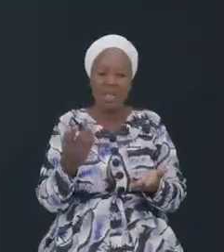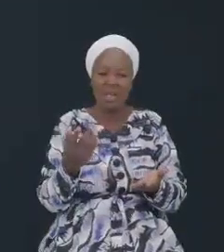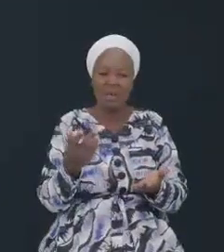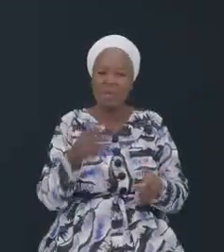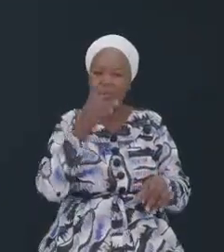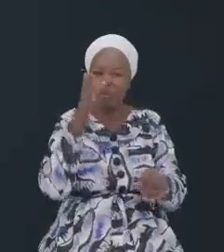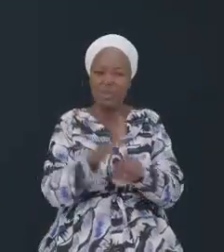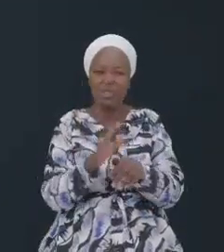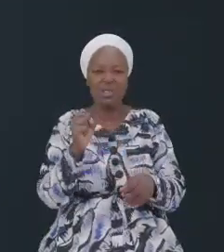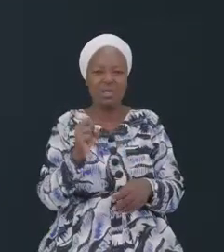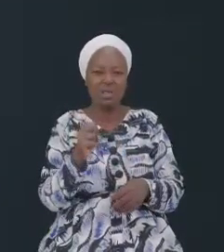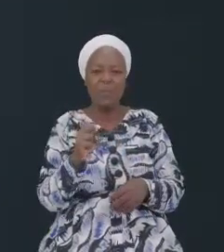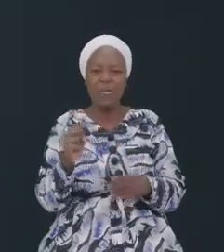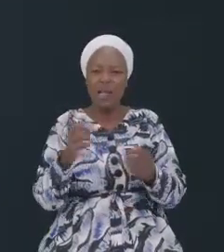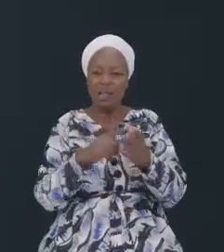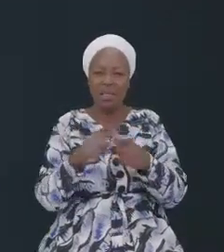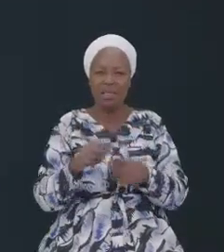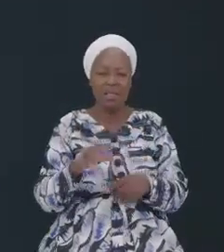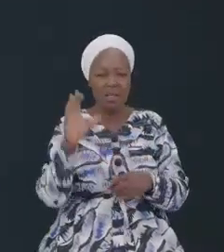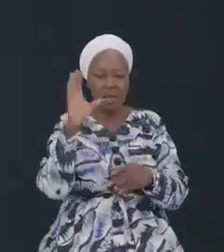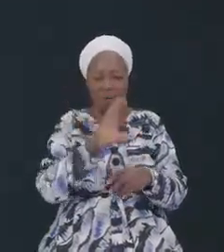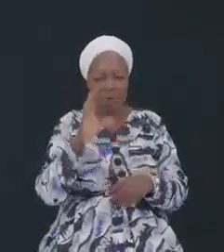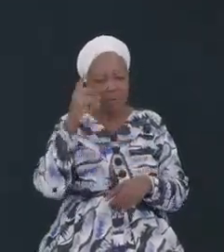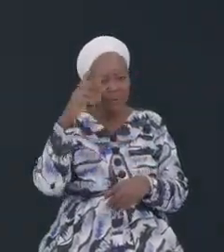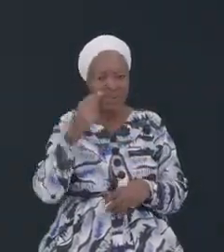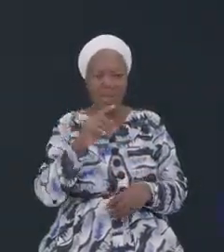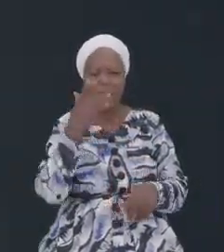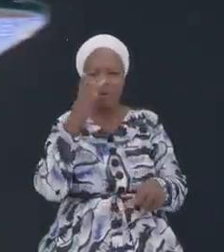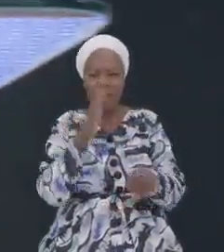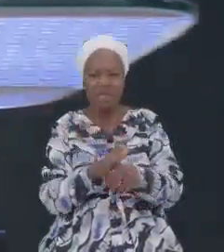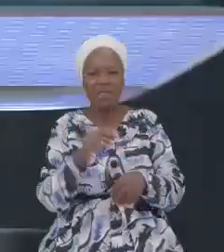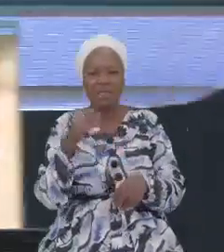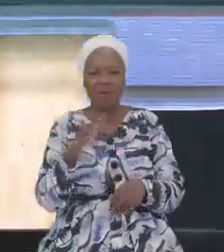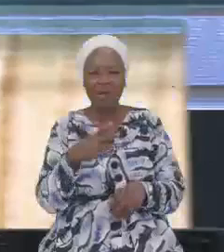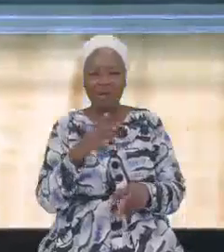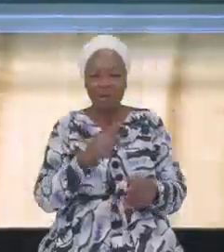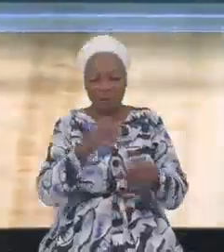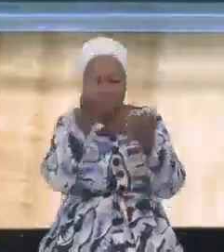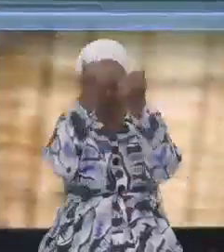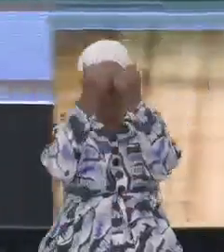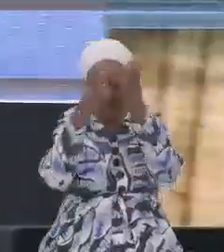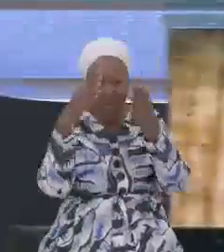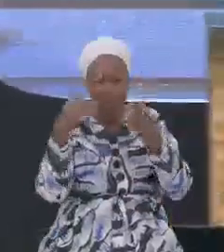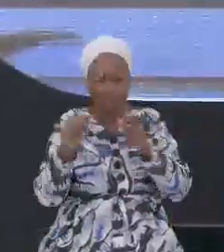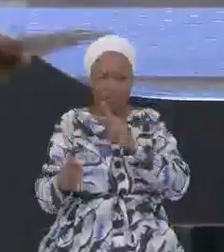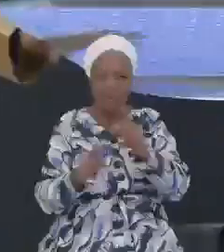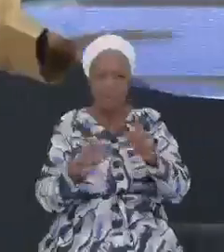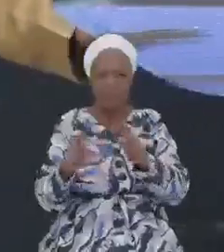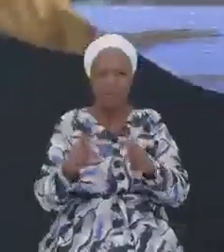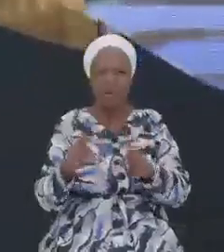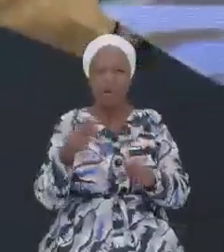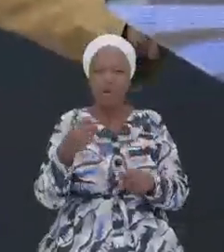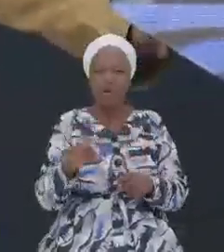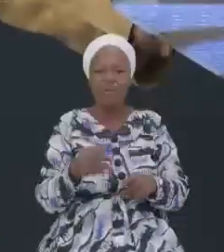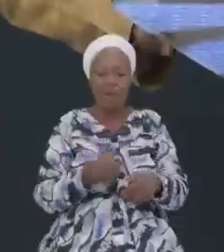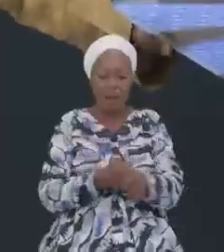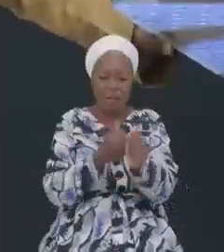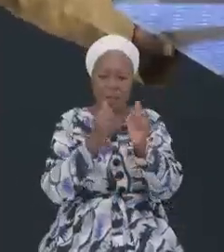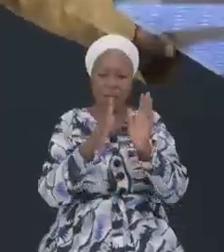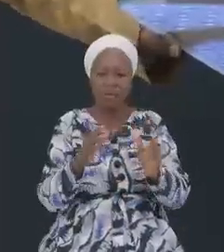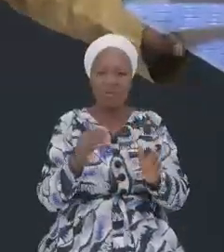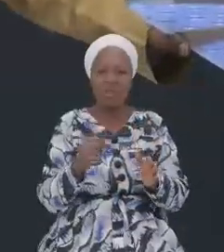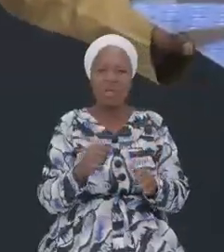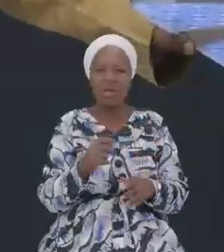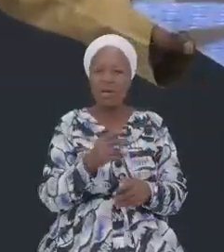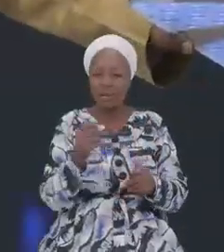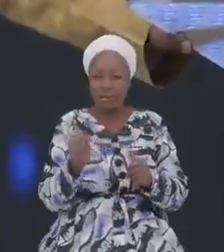and Abiram. They're looking for the blessings of the obedient and faithful apostles from, and they're